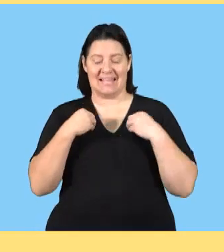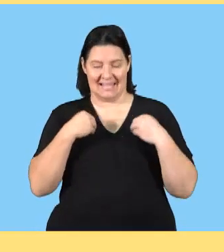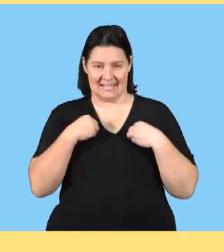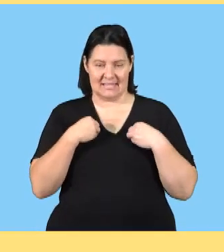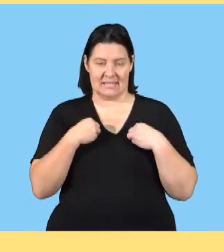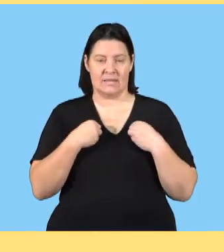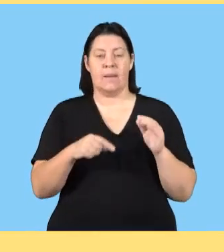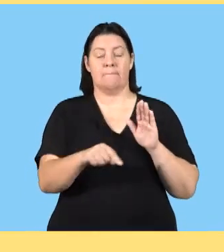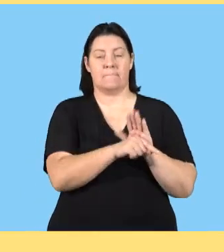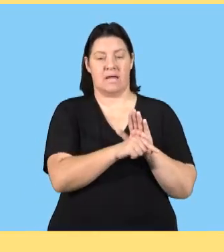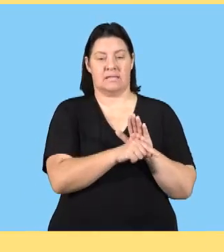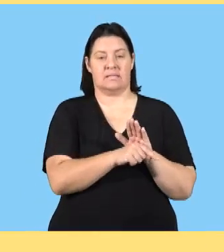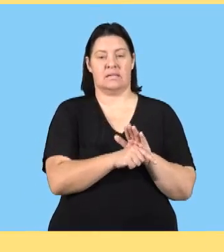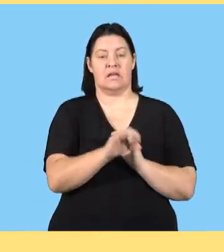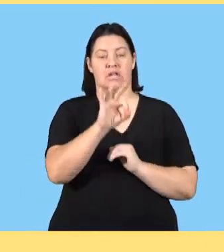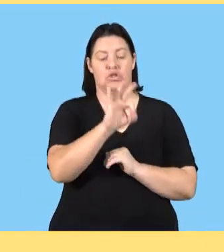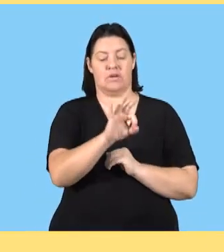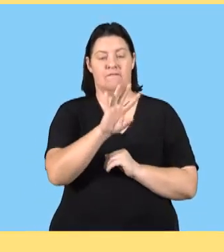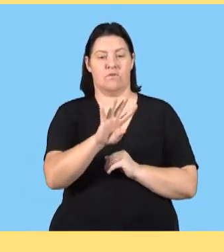and you're saying minus